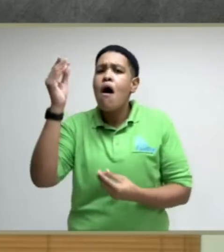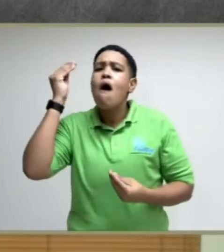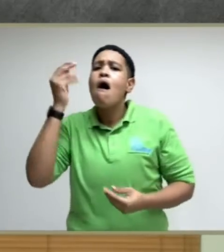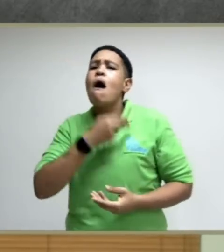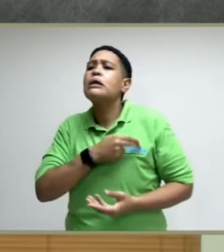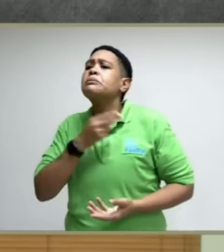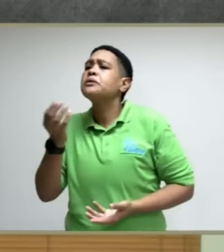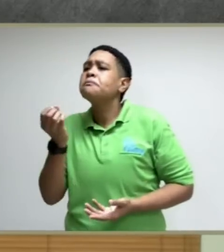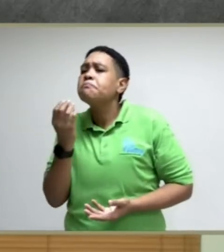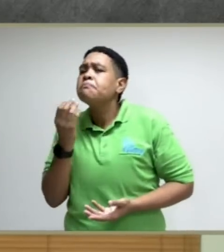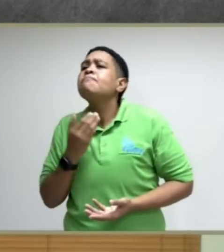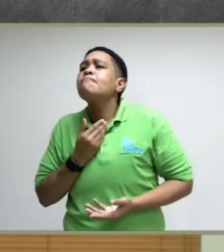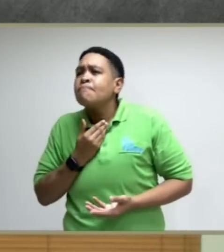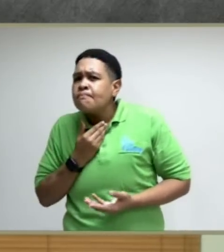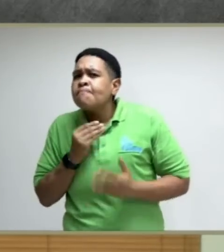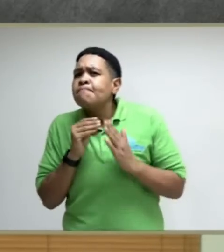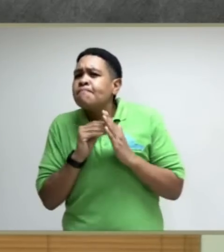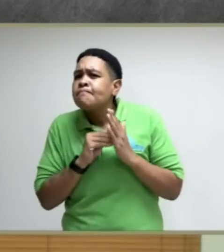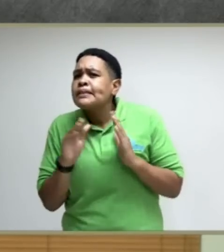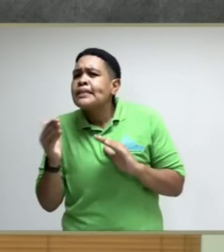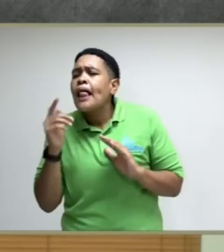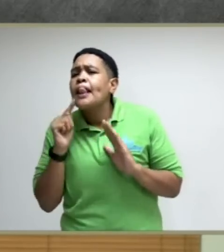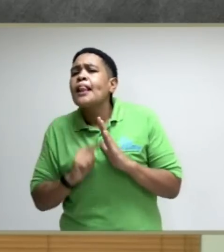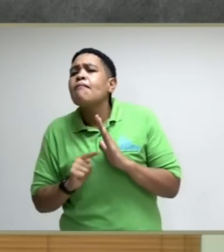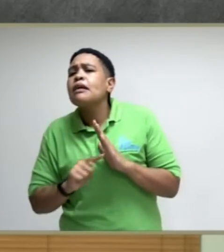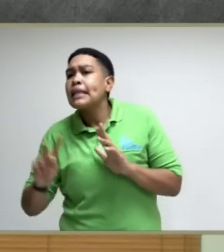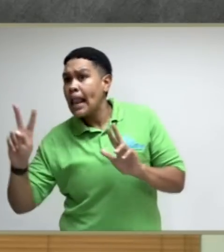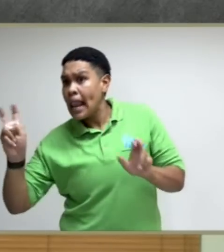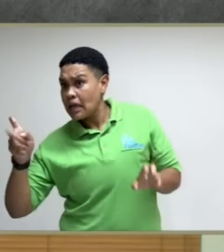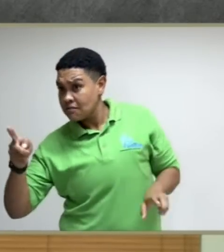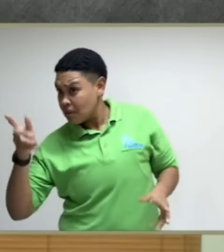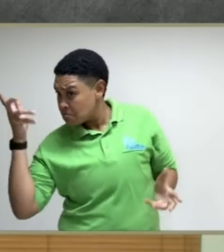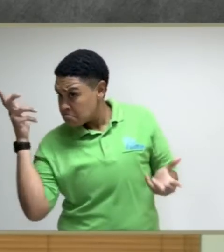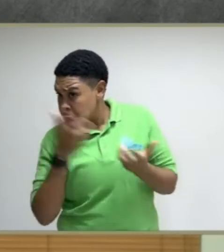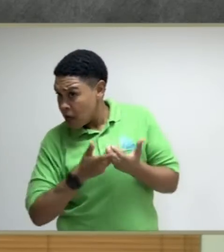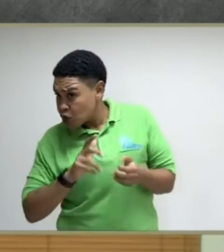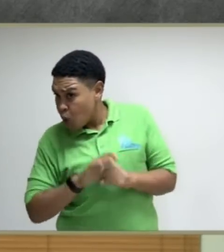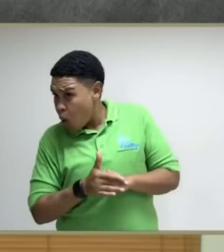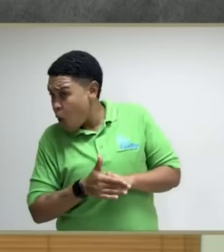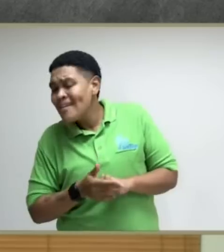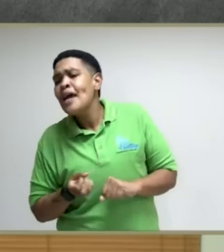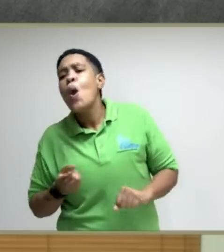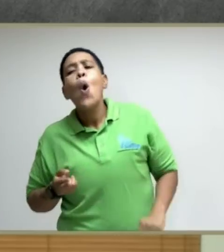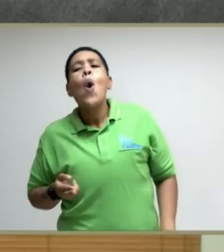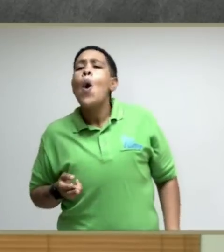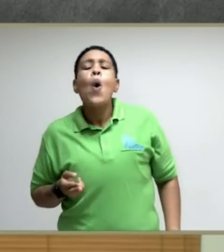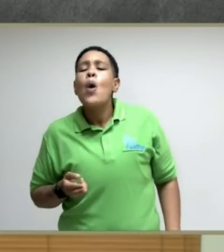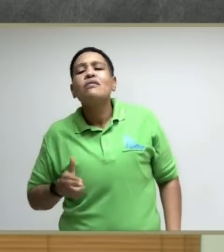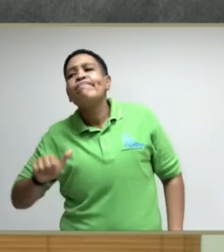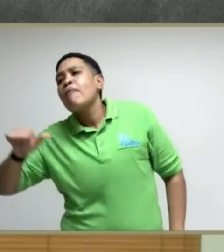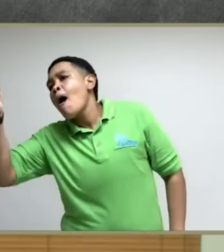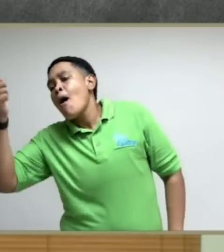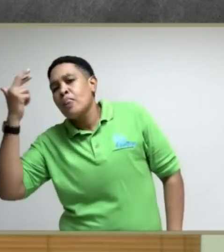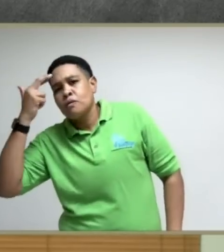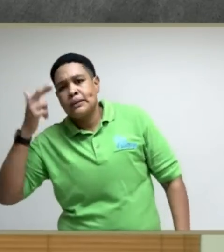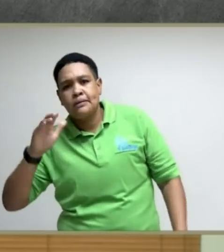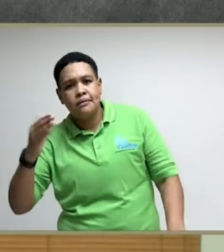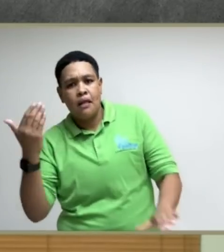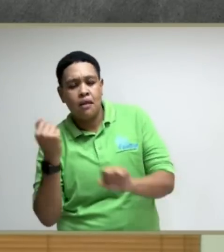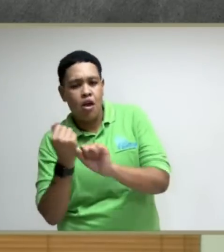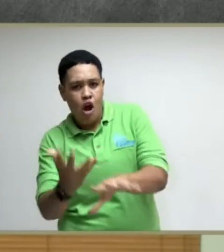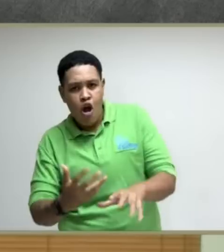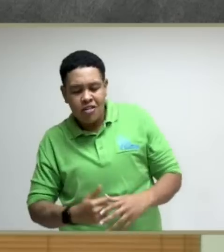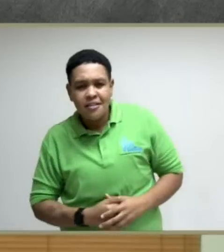investigated and we can classify and see if there is any associated factor related to the deaths. During the period when